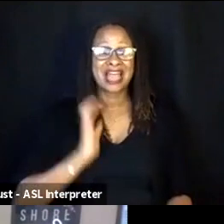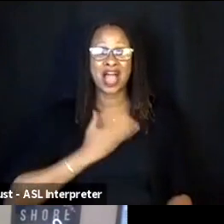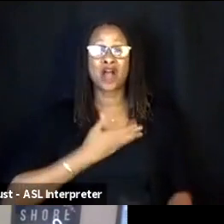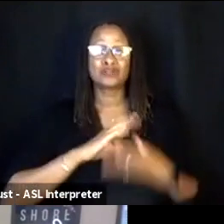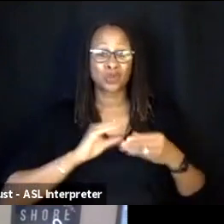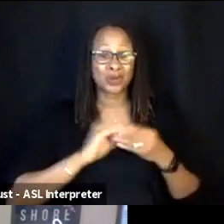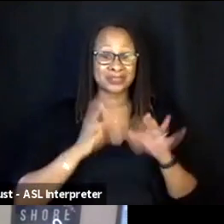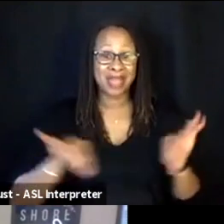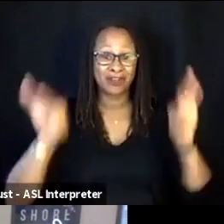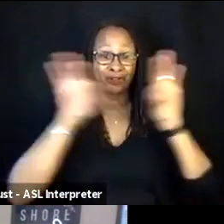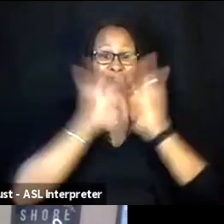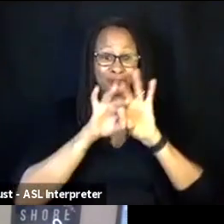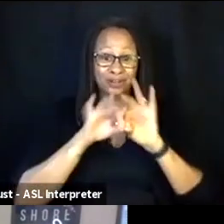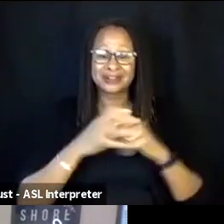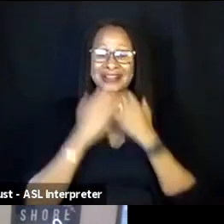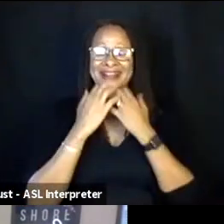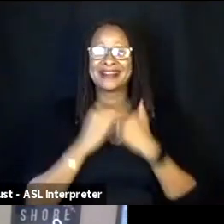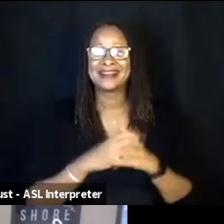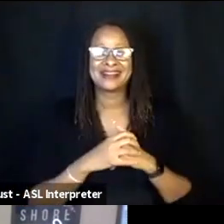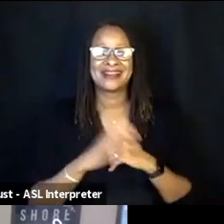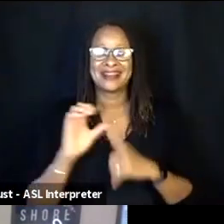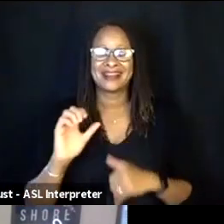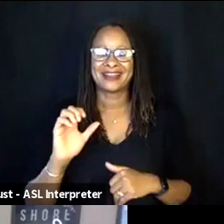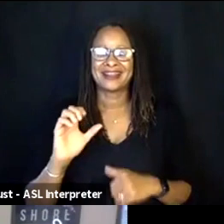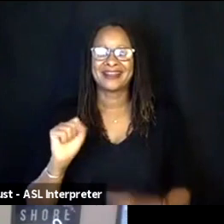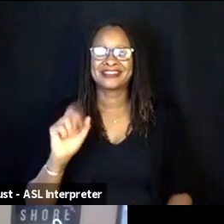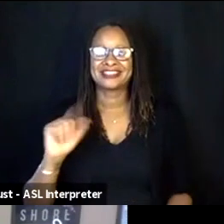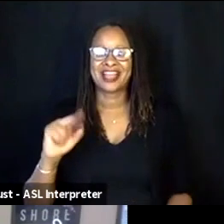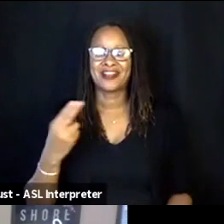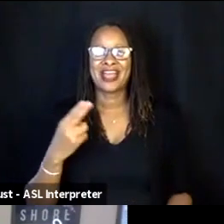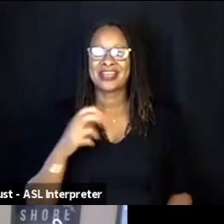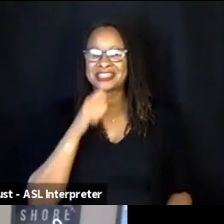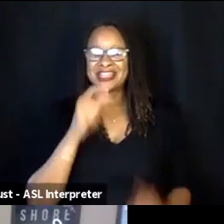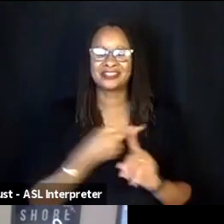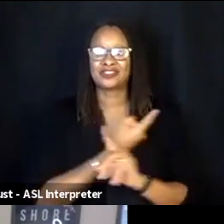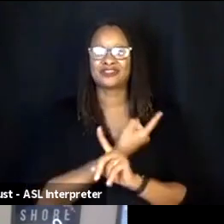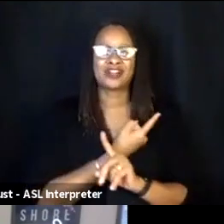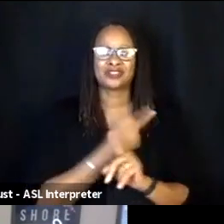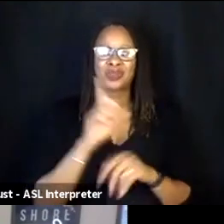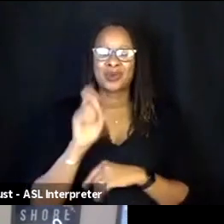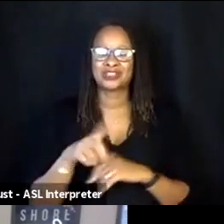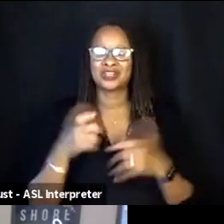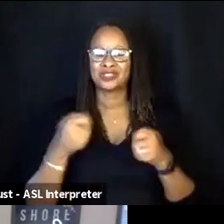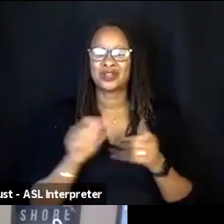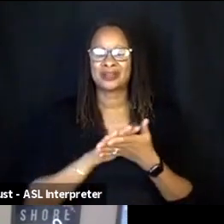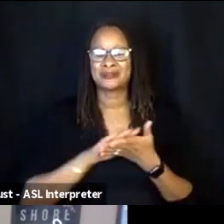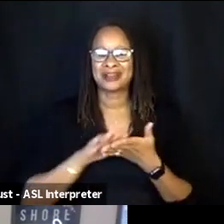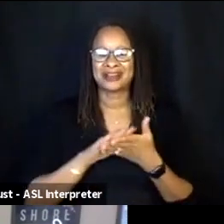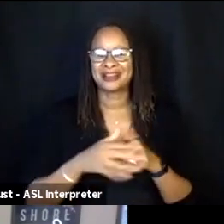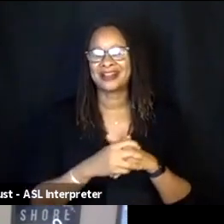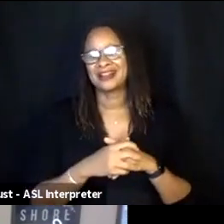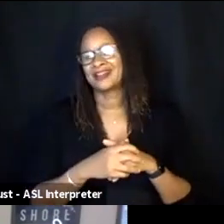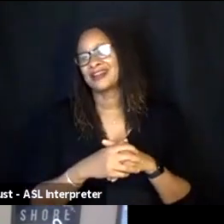matter. And Sarah, I wasn't trying to dodge the question, just trying to be a gracious host, but I just bring what you